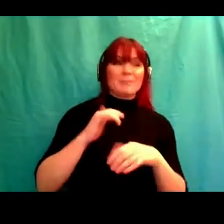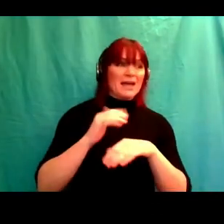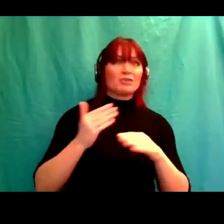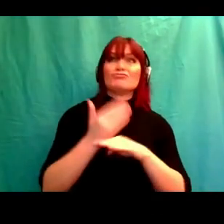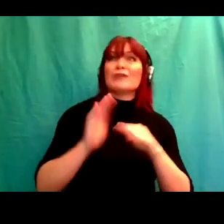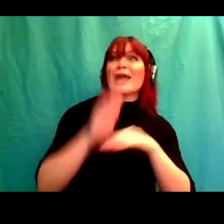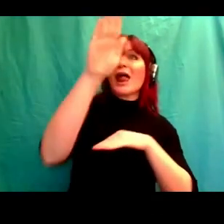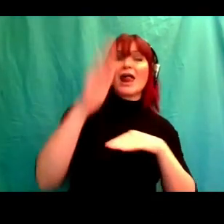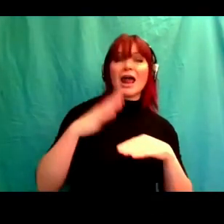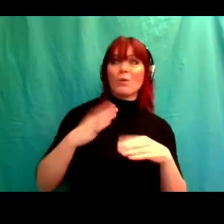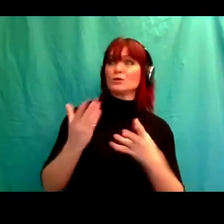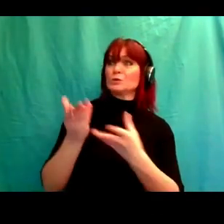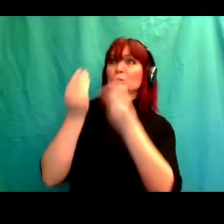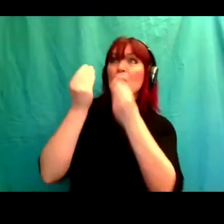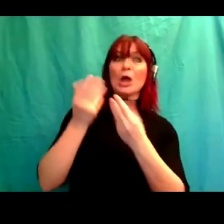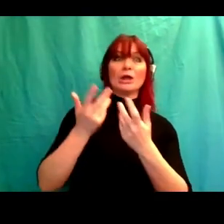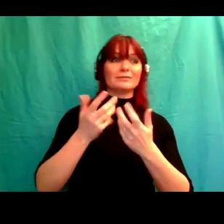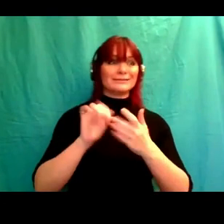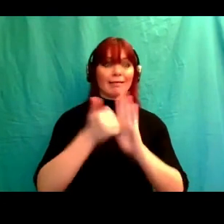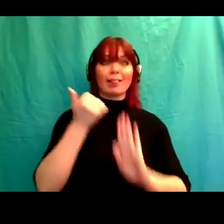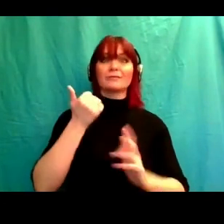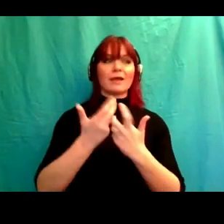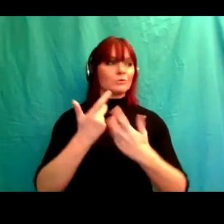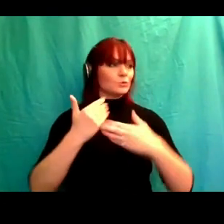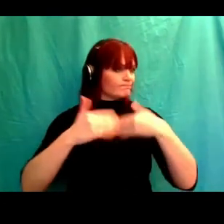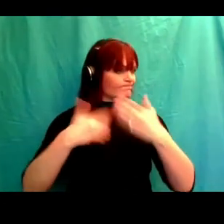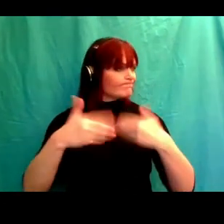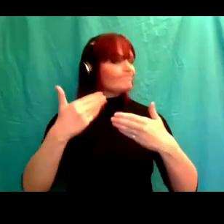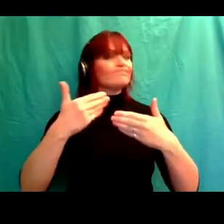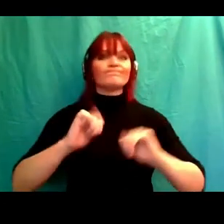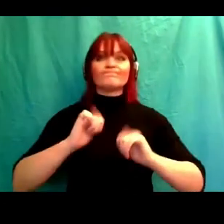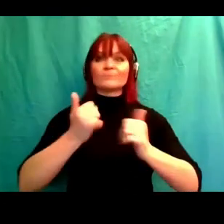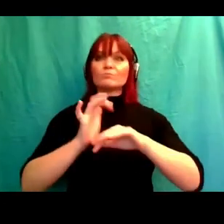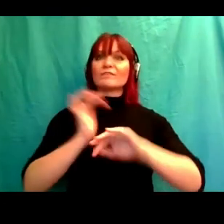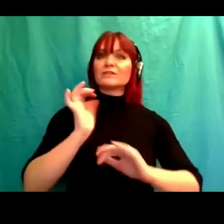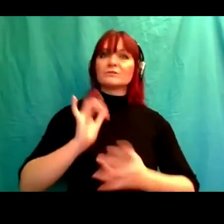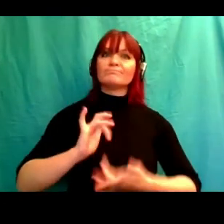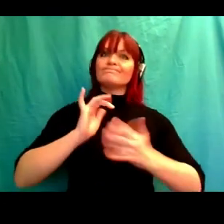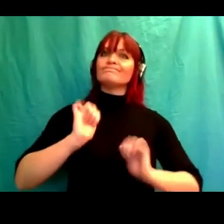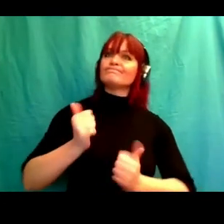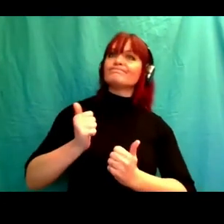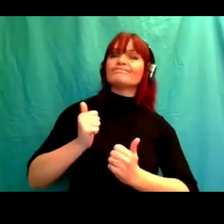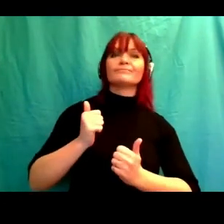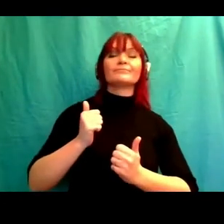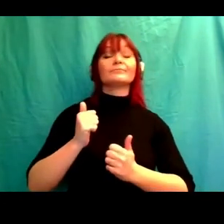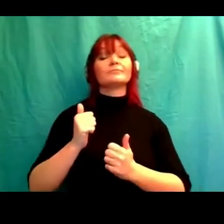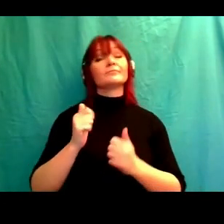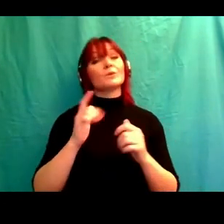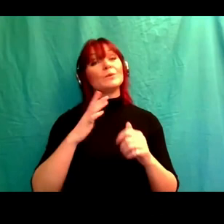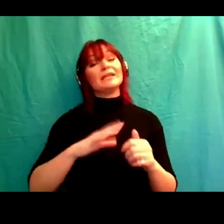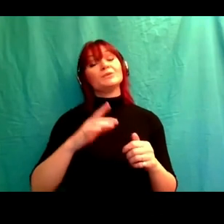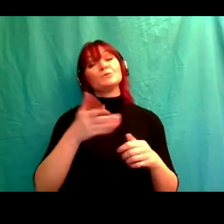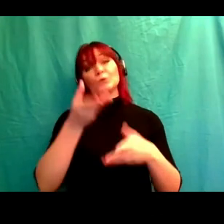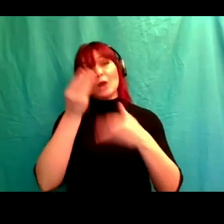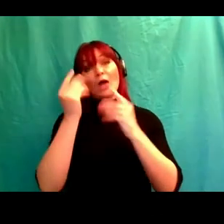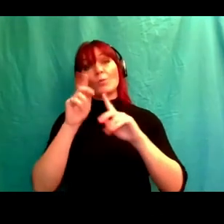learn the skills that will stand me in good stead for the next 40 to 50 years. I think one of the lessons we should learn is that we can't